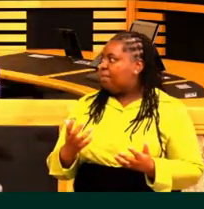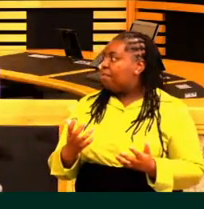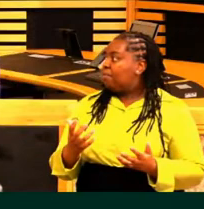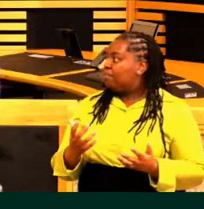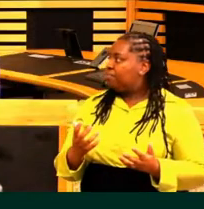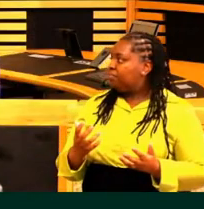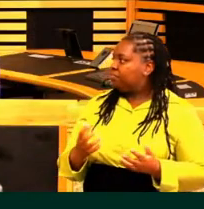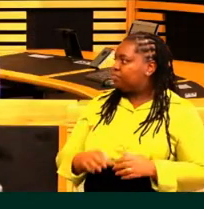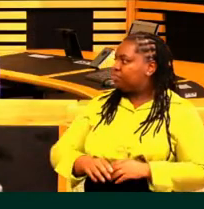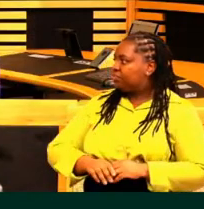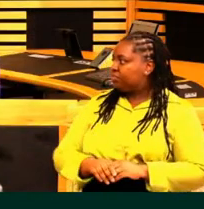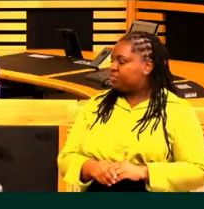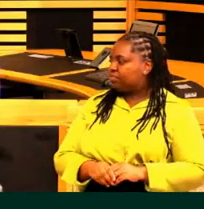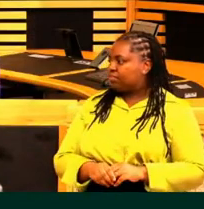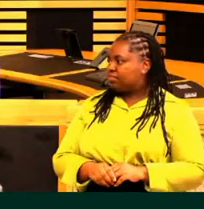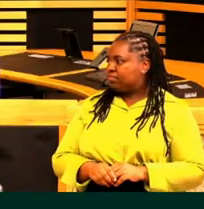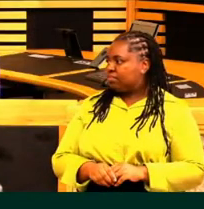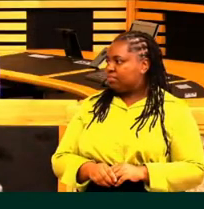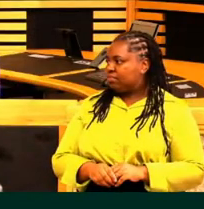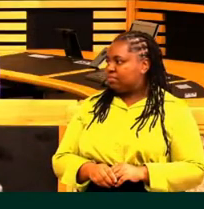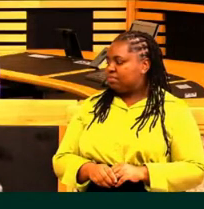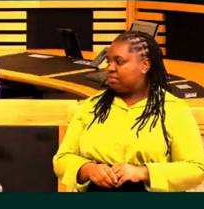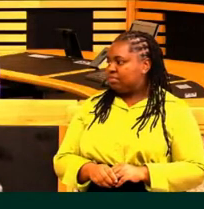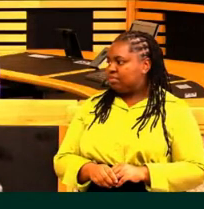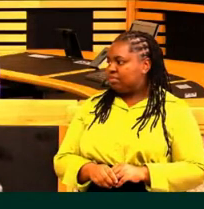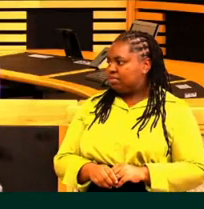unemployment the quality